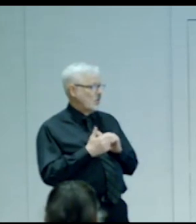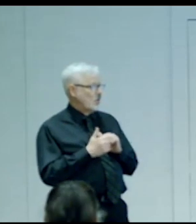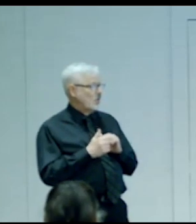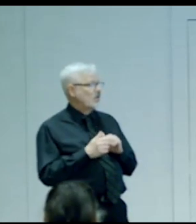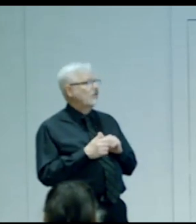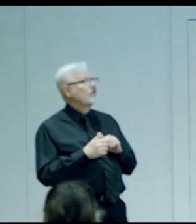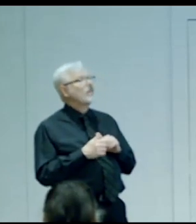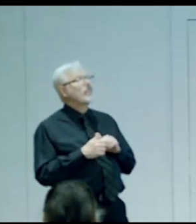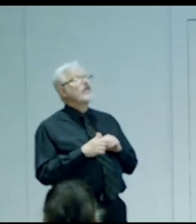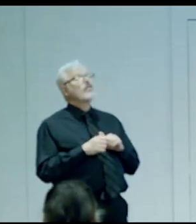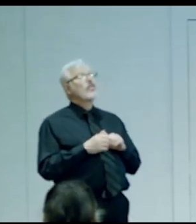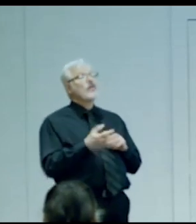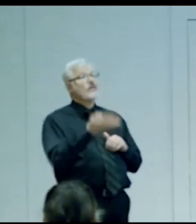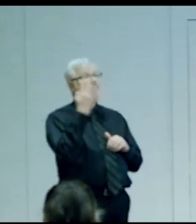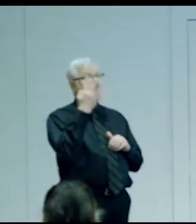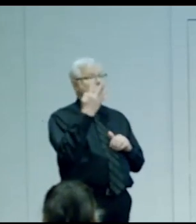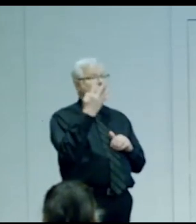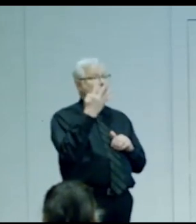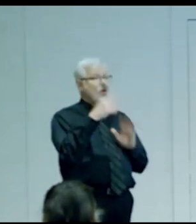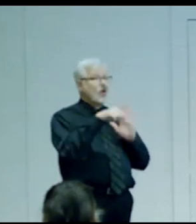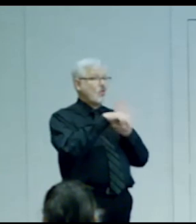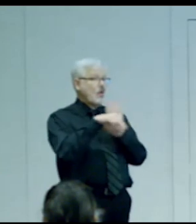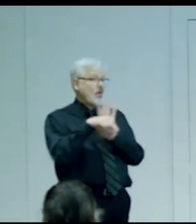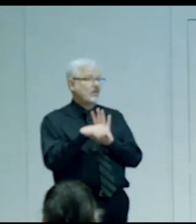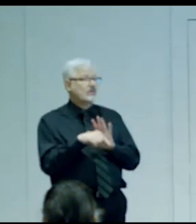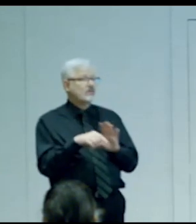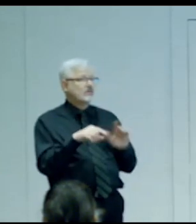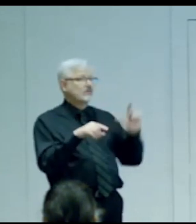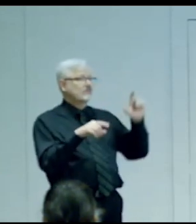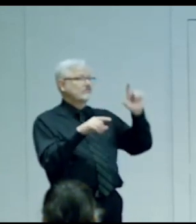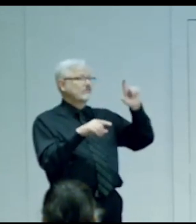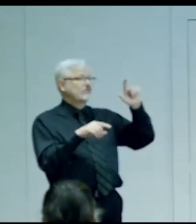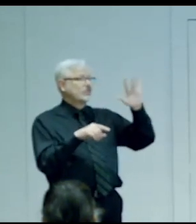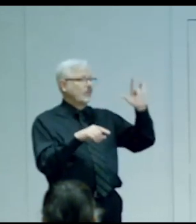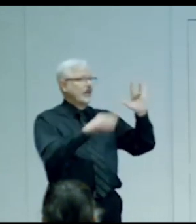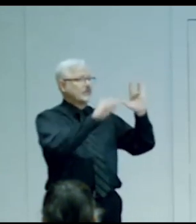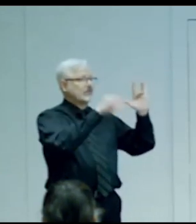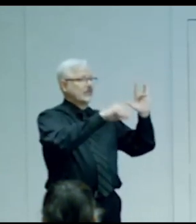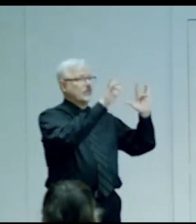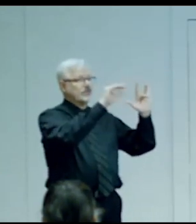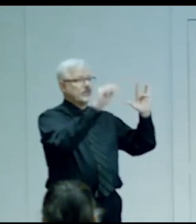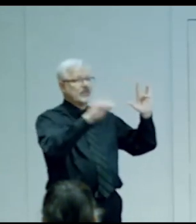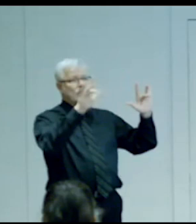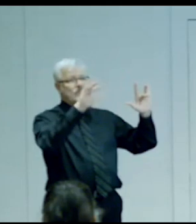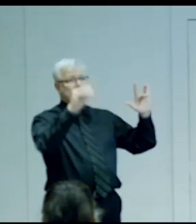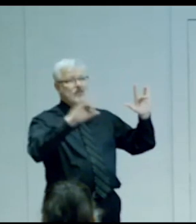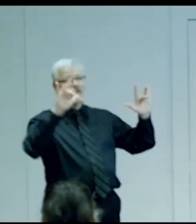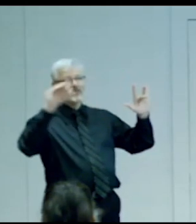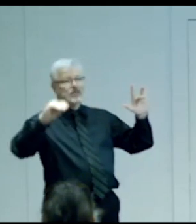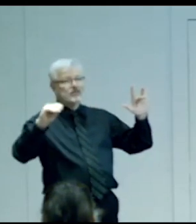4 quartiles of the SES distribution for the U.S. as a whole. It was for the